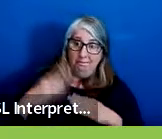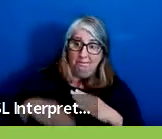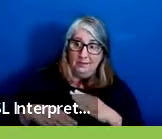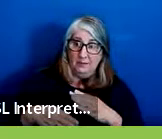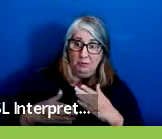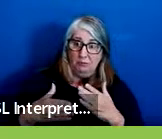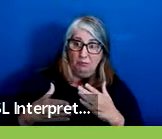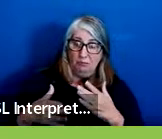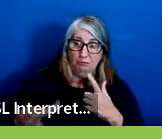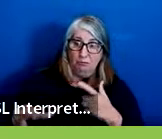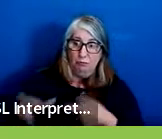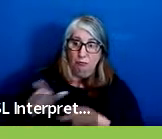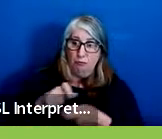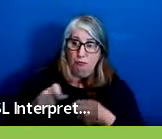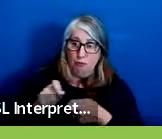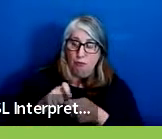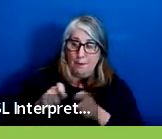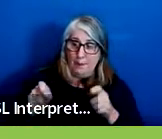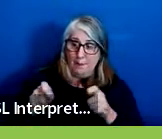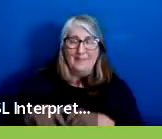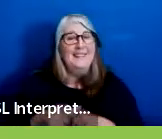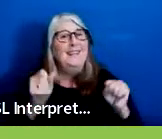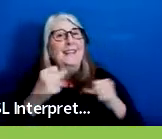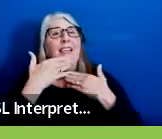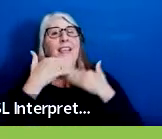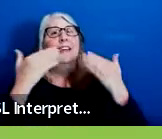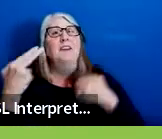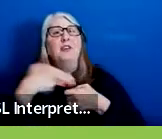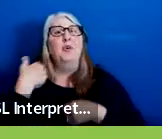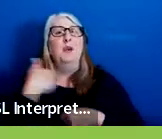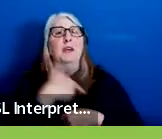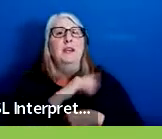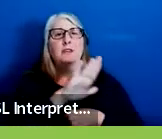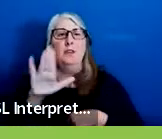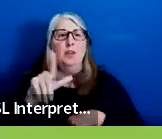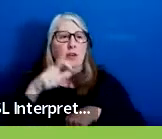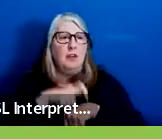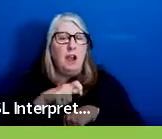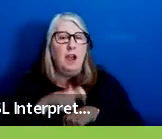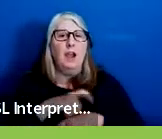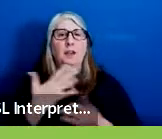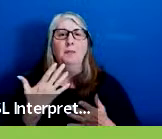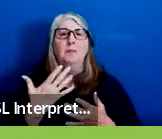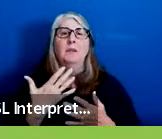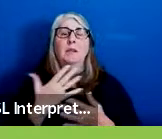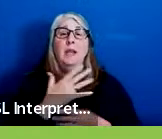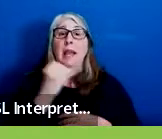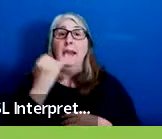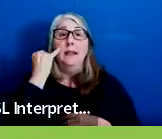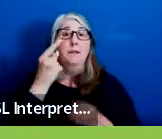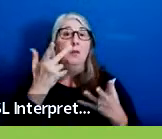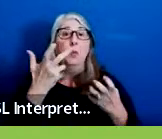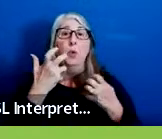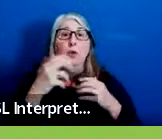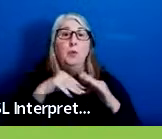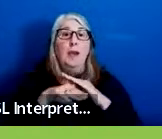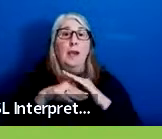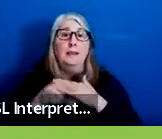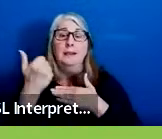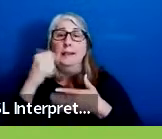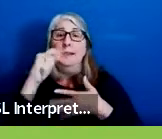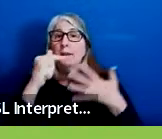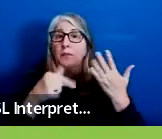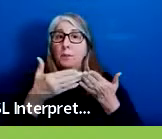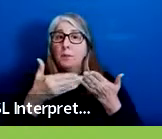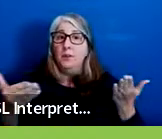Yes, so thank you all for joining us this evening and taking time out of your schedules. Should you wish to access any of the materials